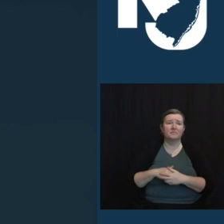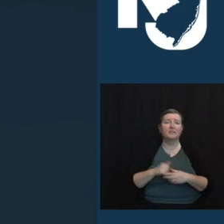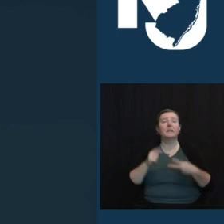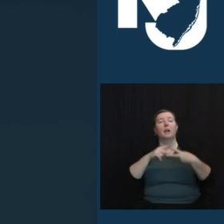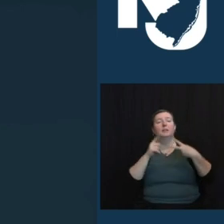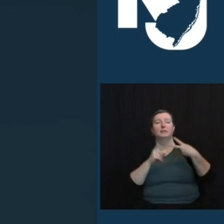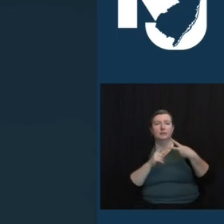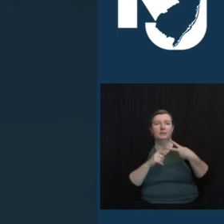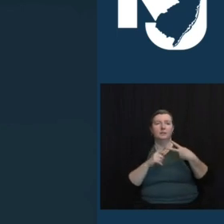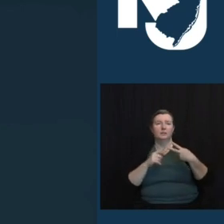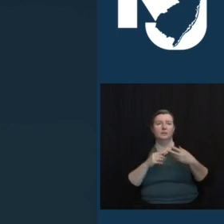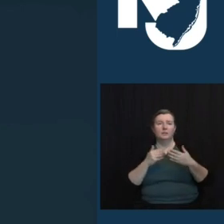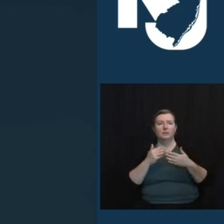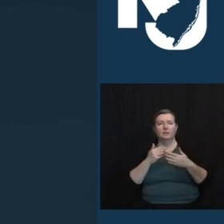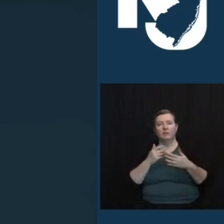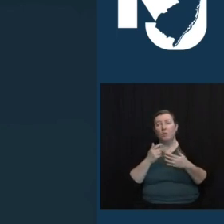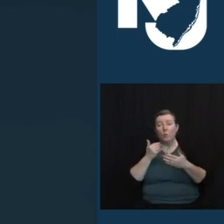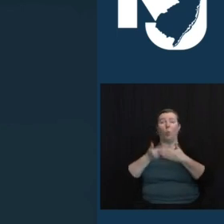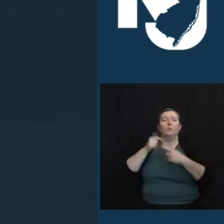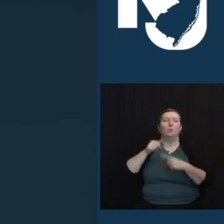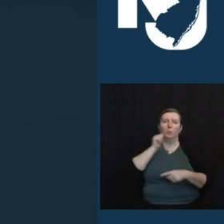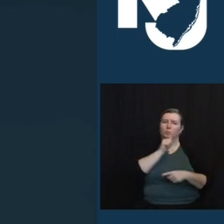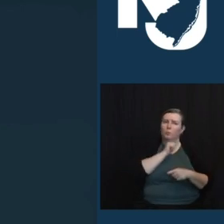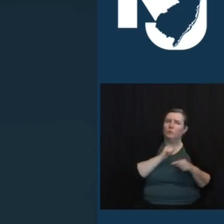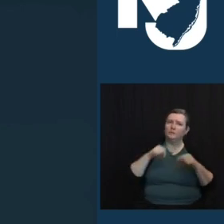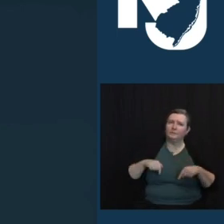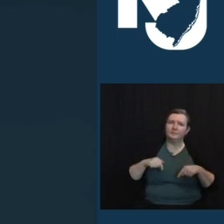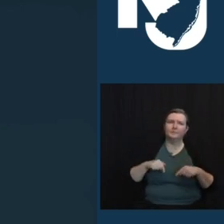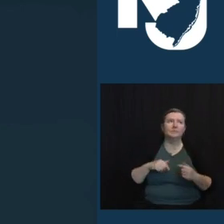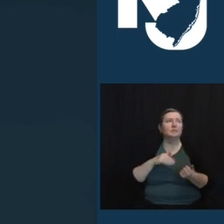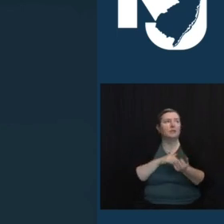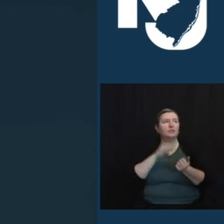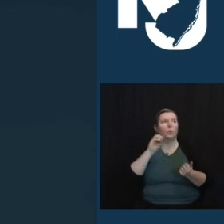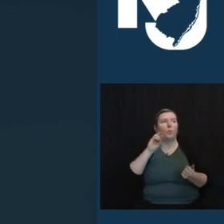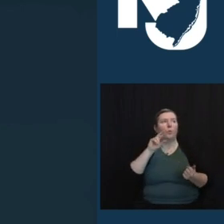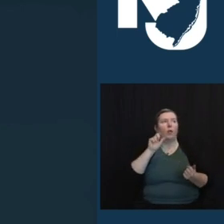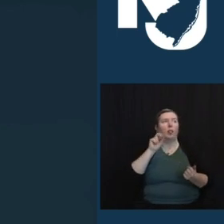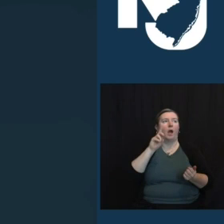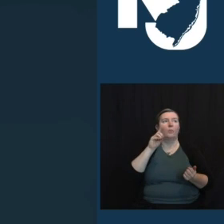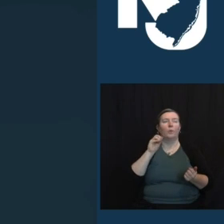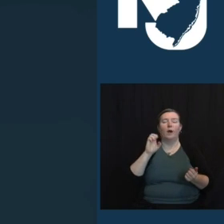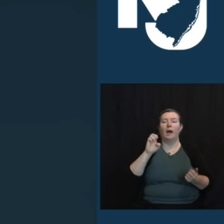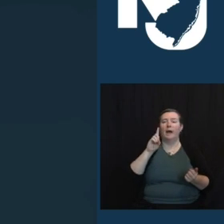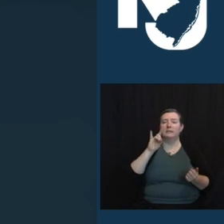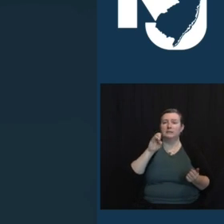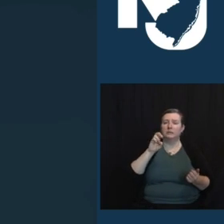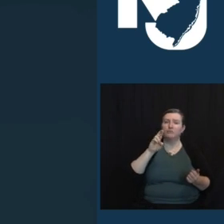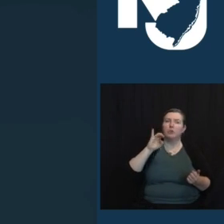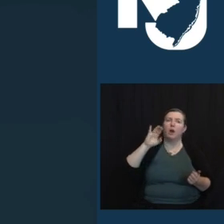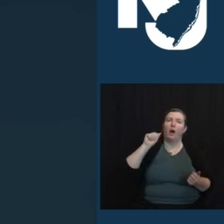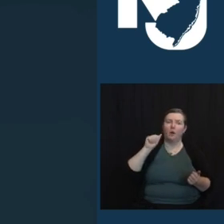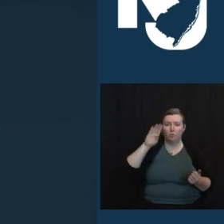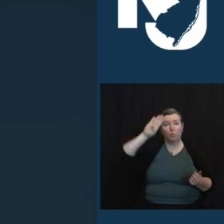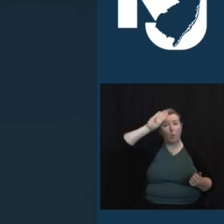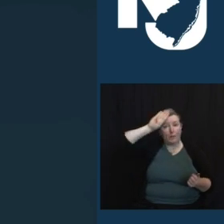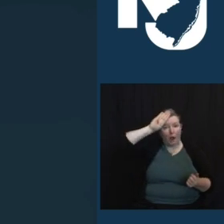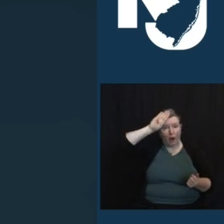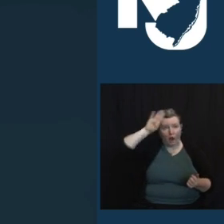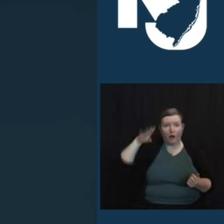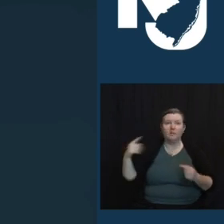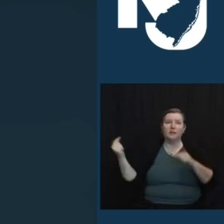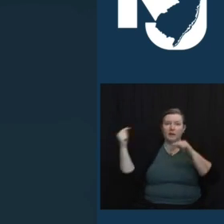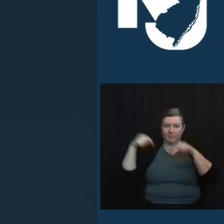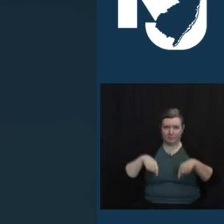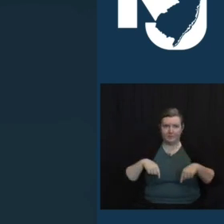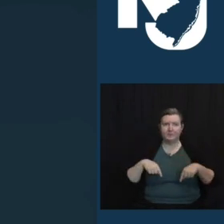home, Dr. Orlando Edrera was a Cuban refugee who came to the United States in the early 1960s.